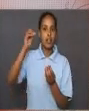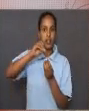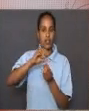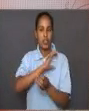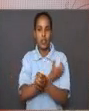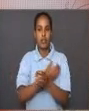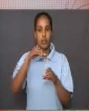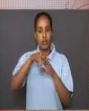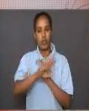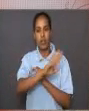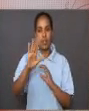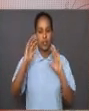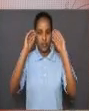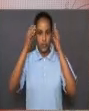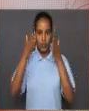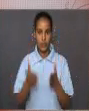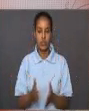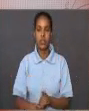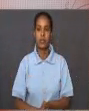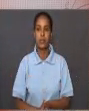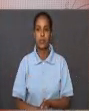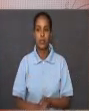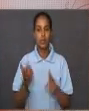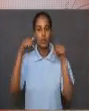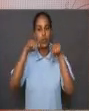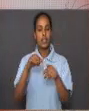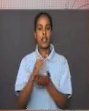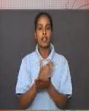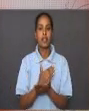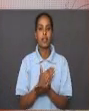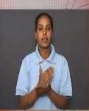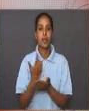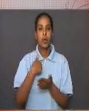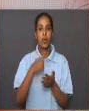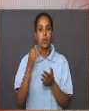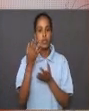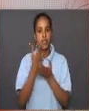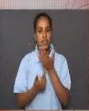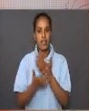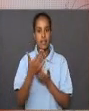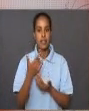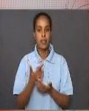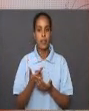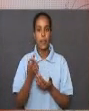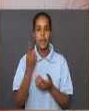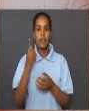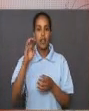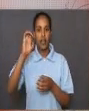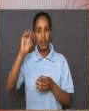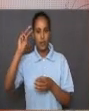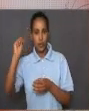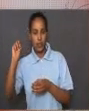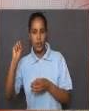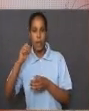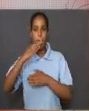your classroom teacher. In today's lesson, we will discuss the